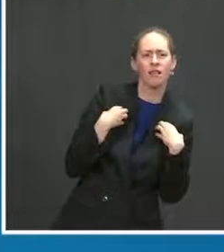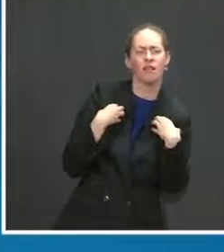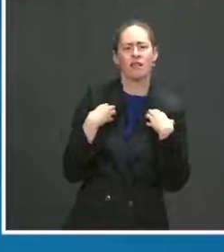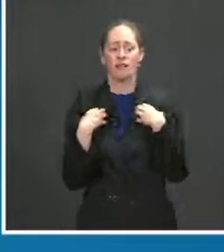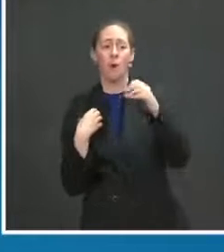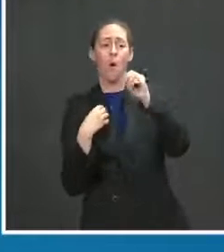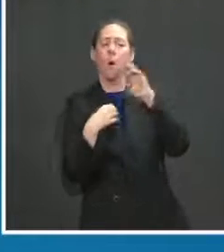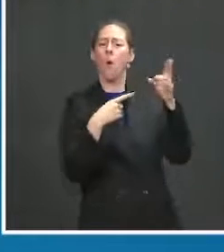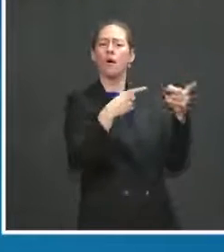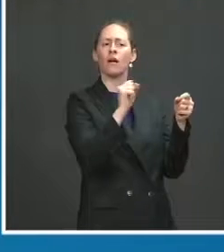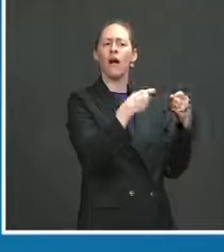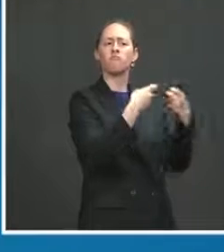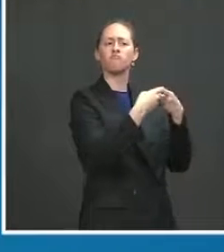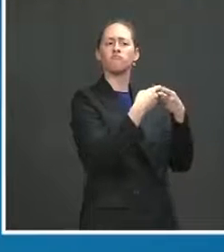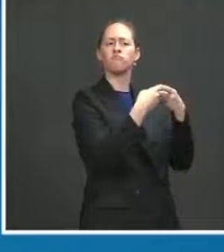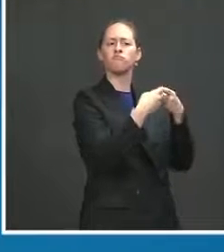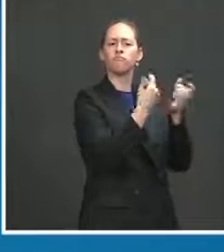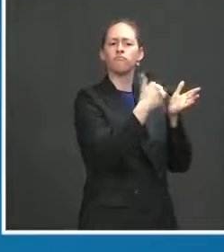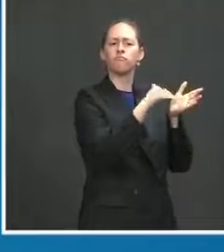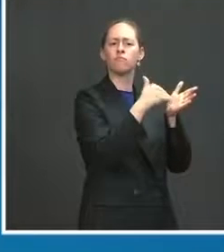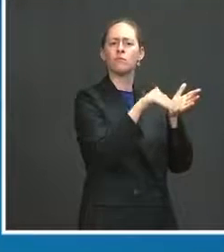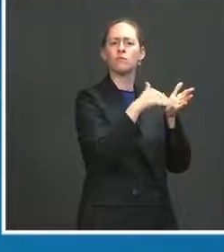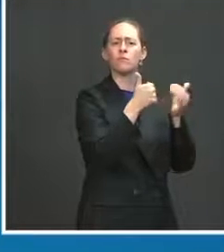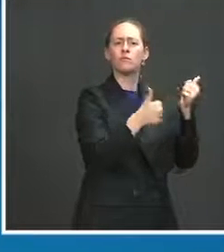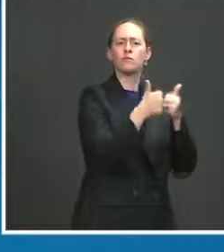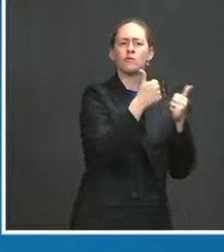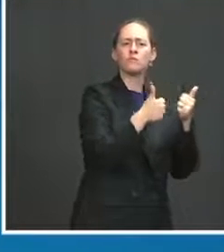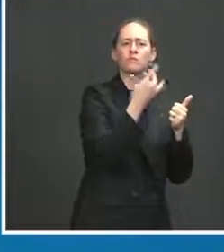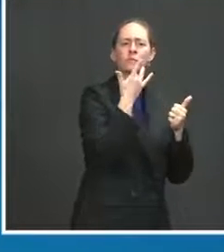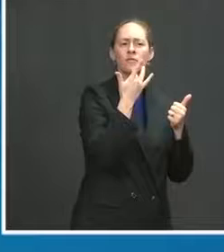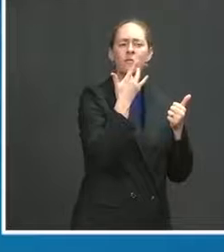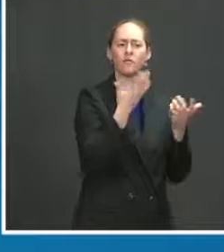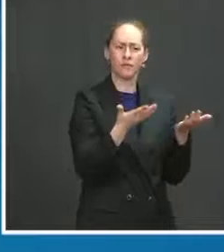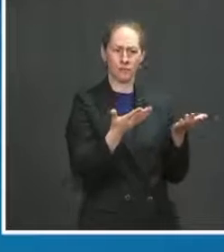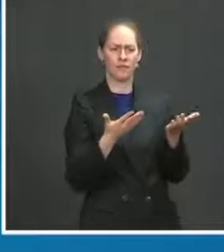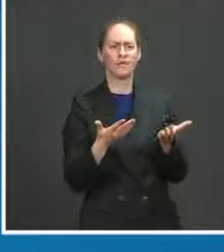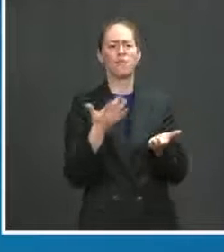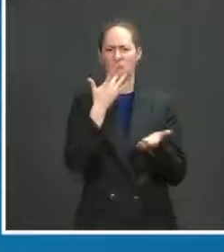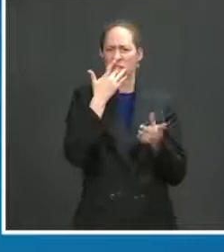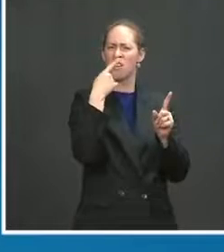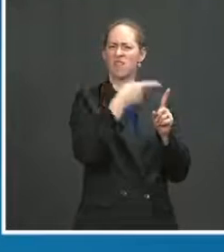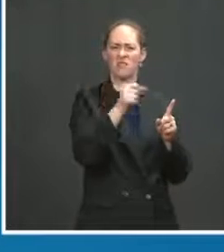you a solar panel, and so would he.